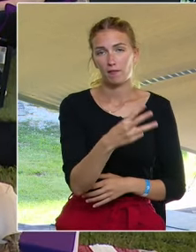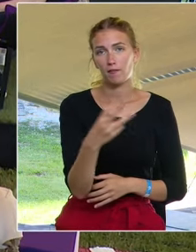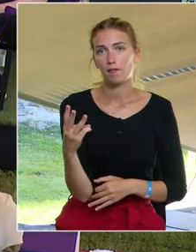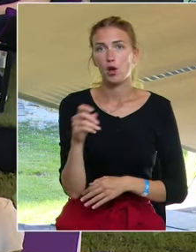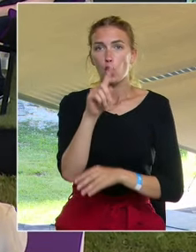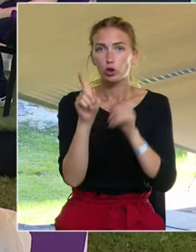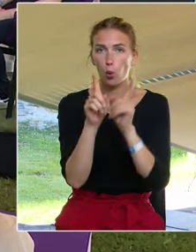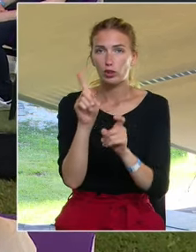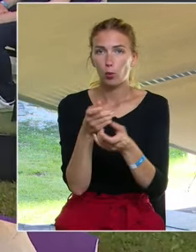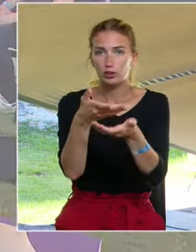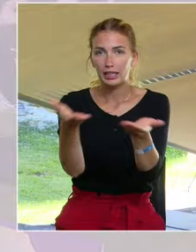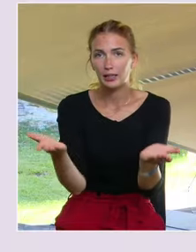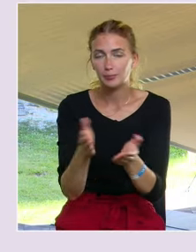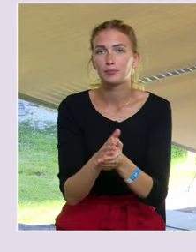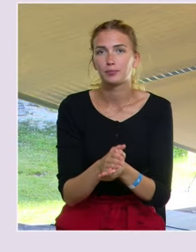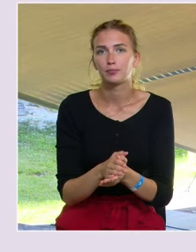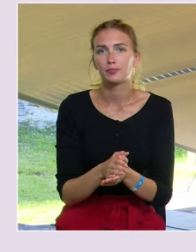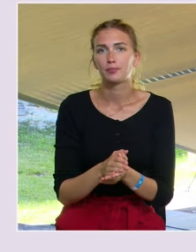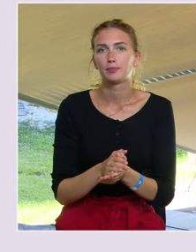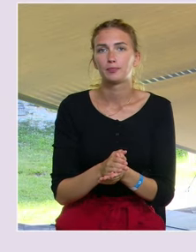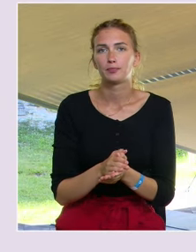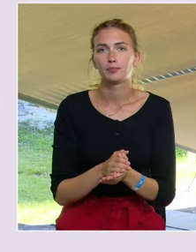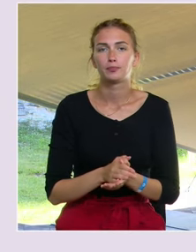for you, or a poll.